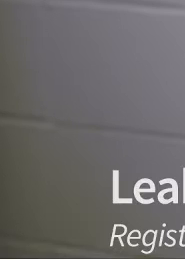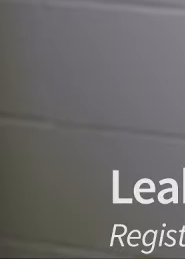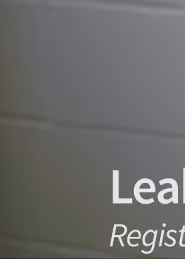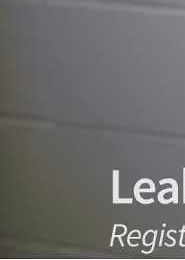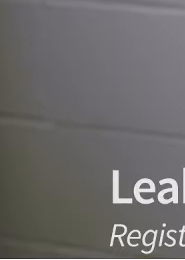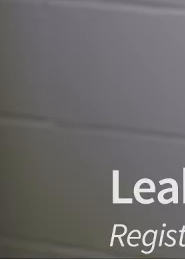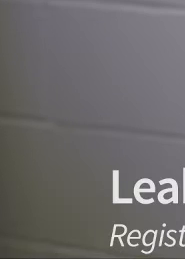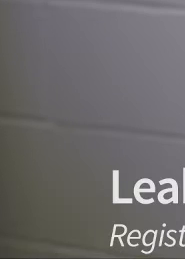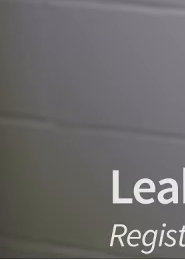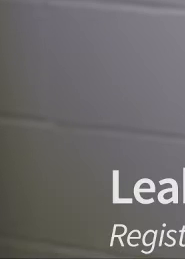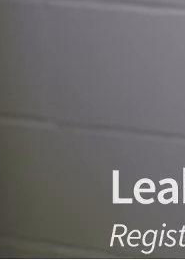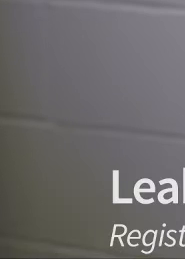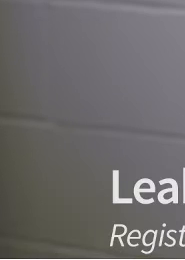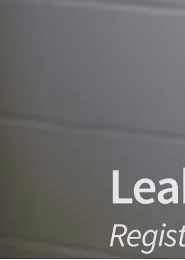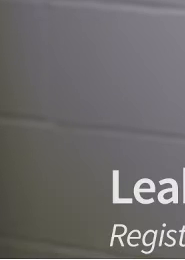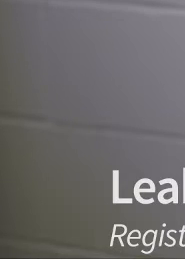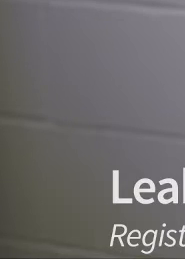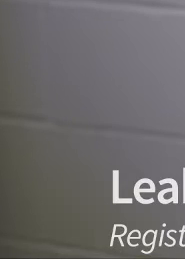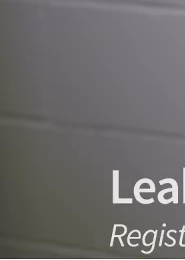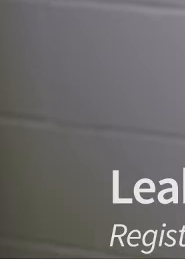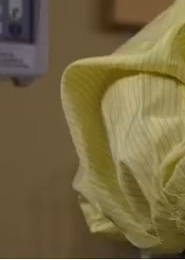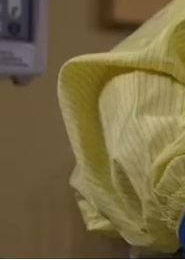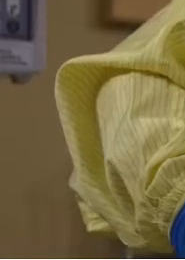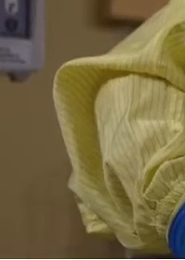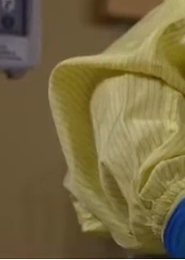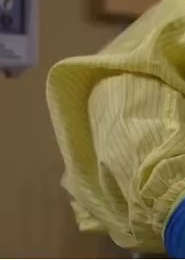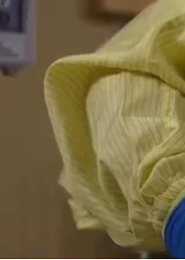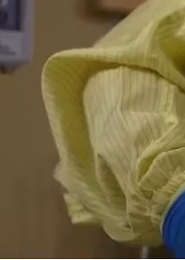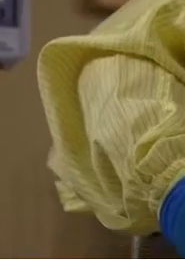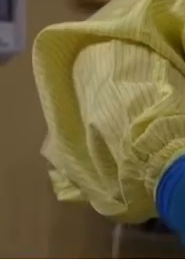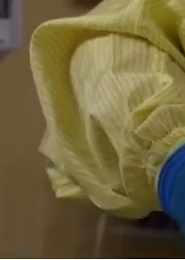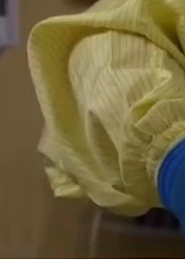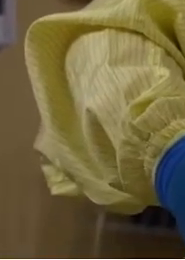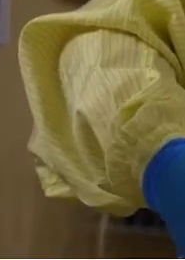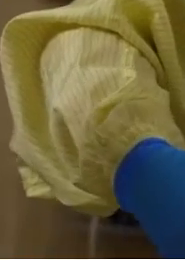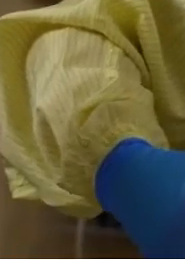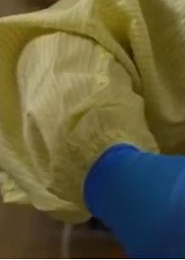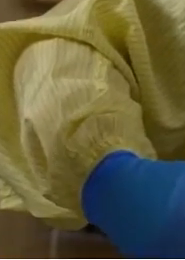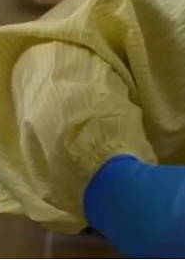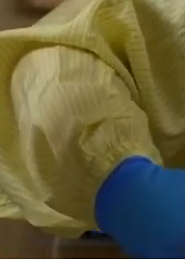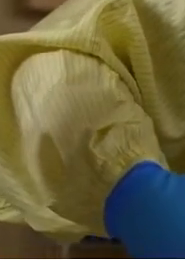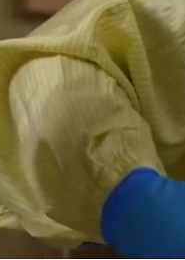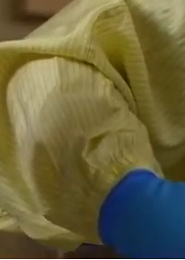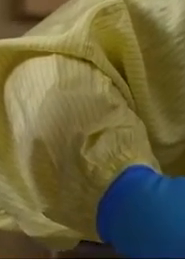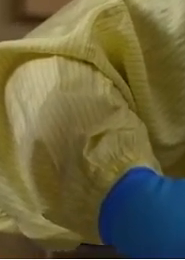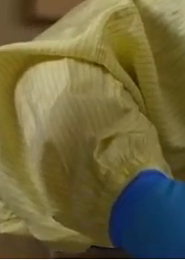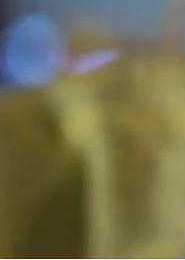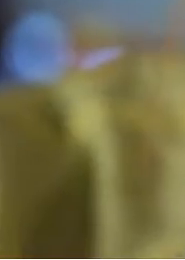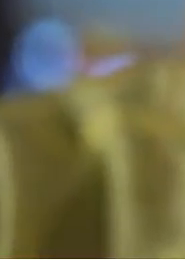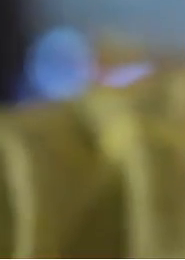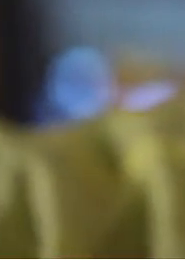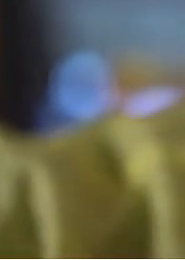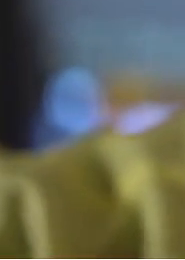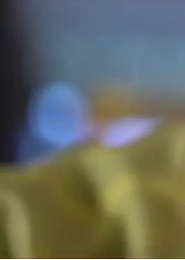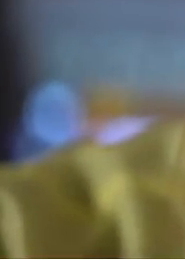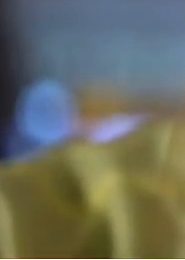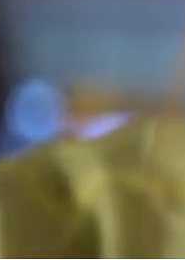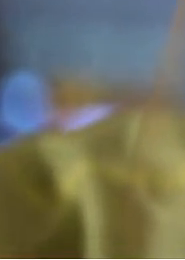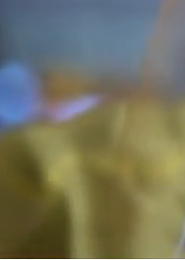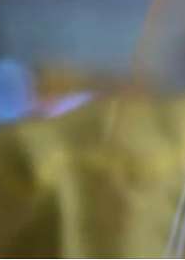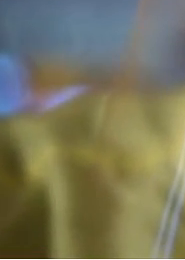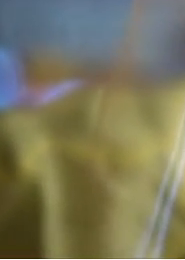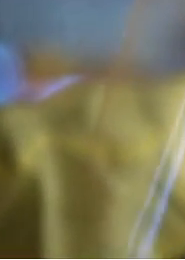I have my sticker that says I did get my vaccination. I deal with COVID face-to-face every day, and I want to protect